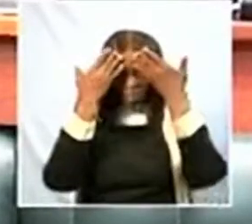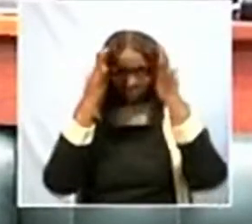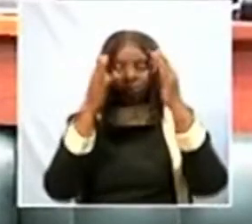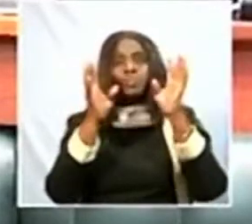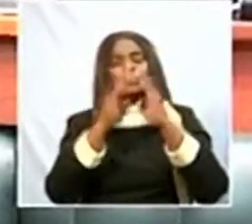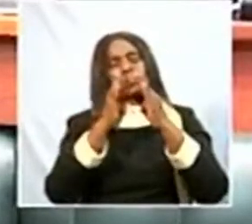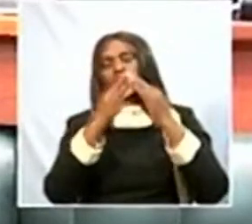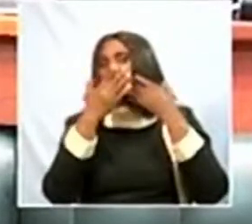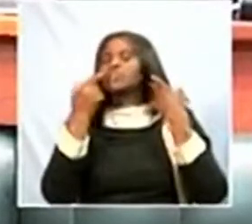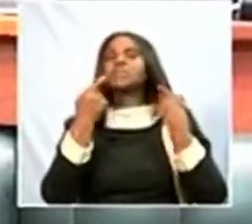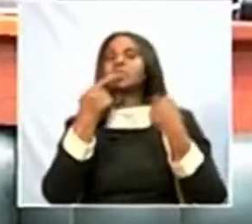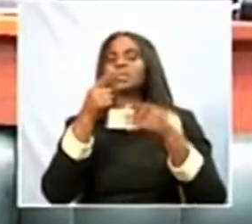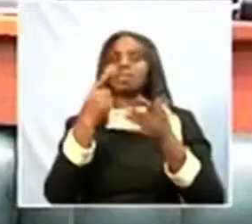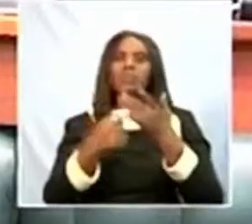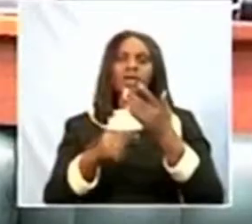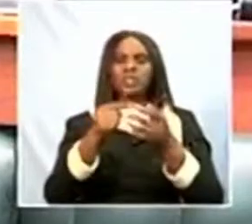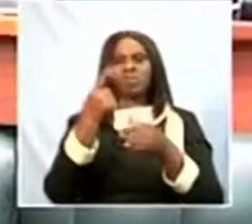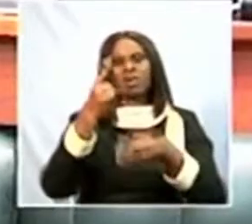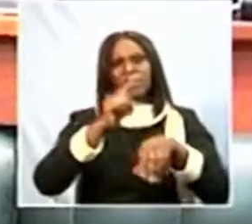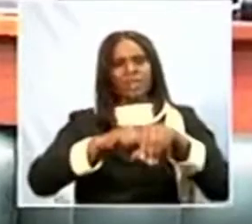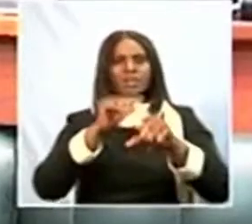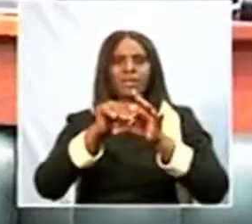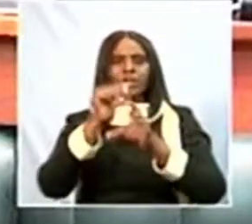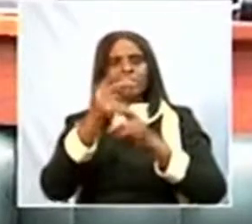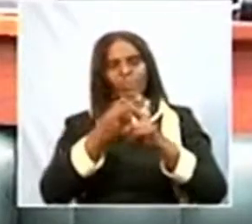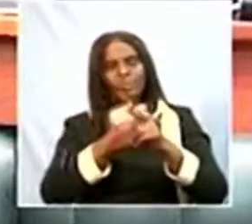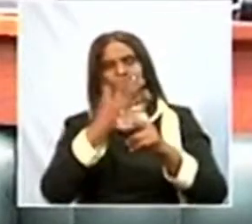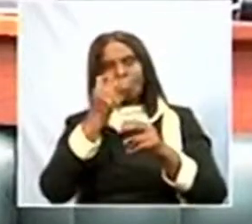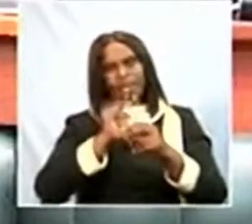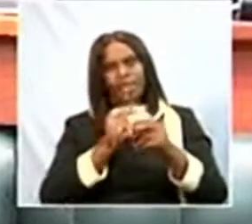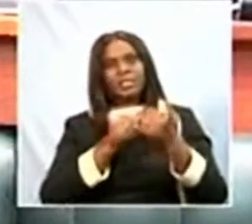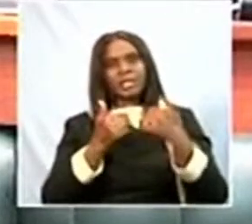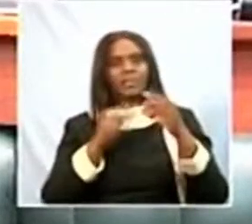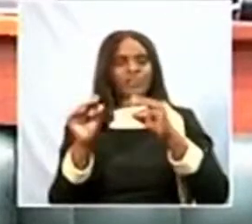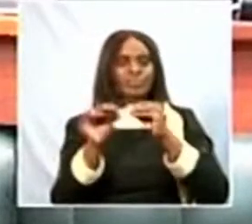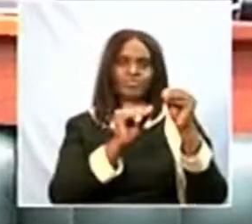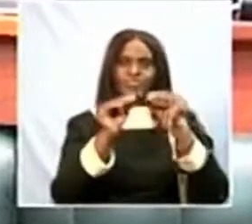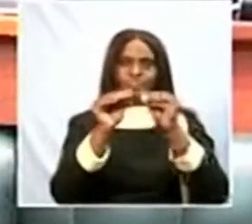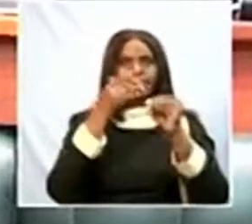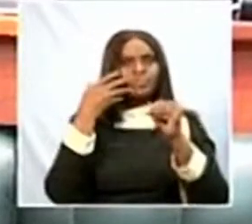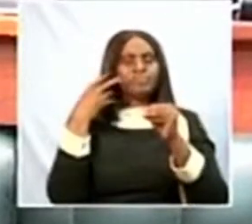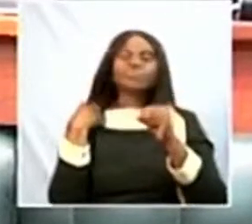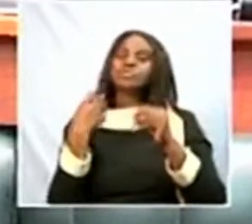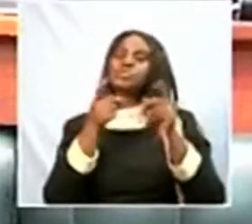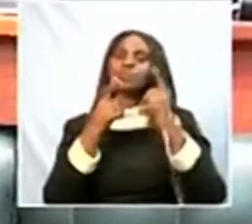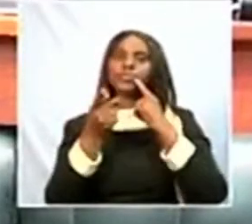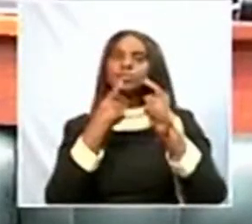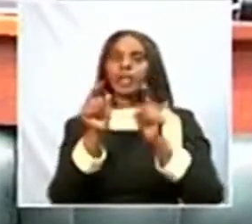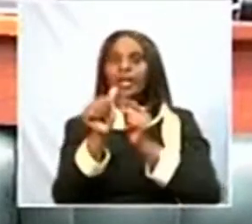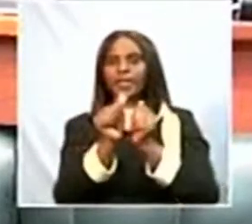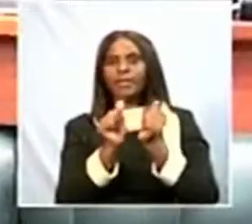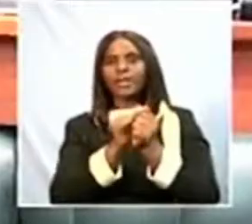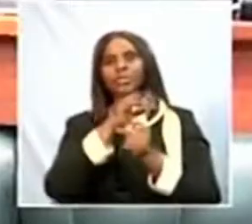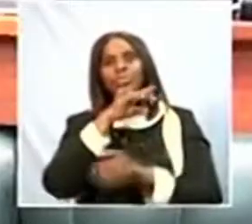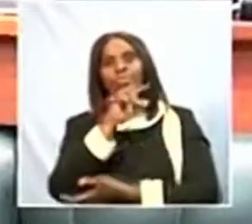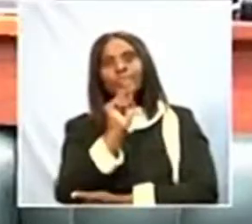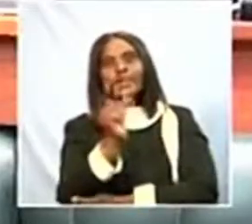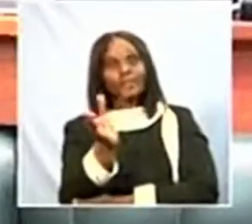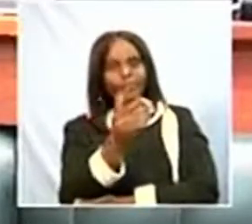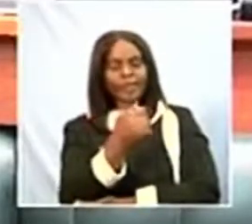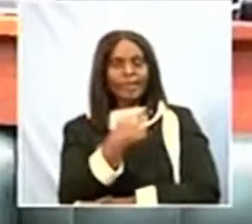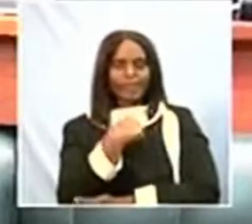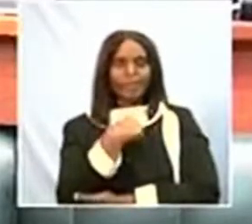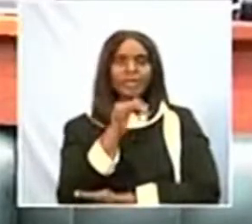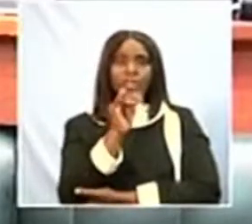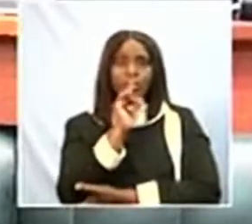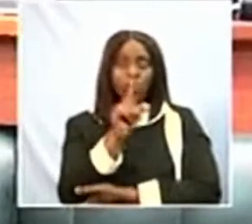let's say once in a month, let us carry out a movement talking about waste collection. Madam Speaker, I believe to